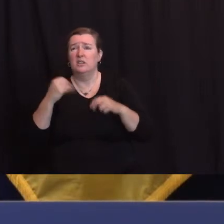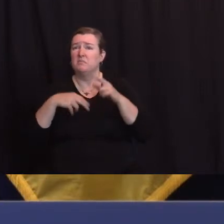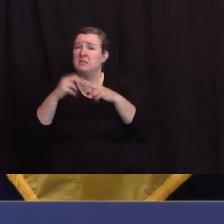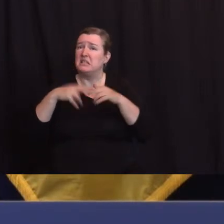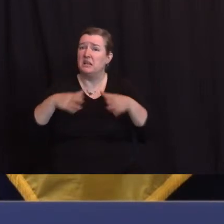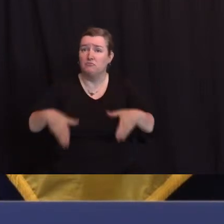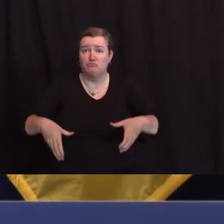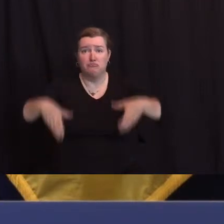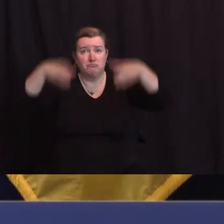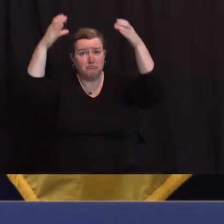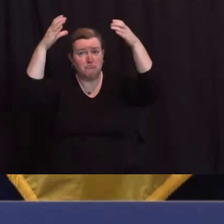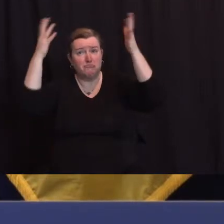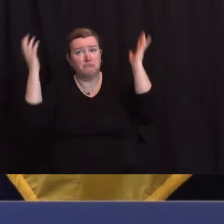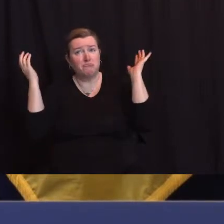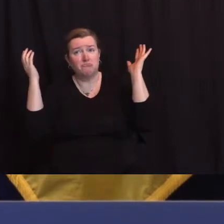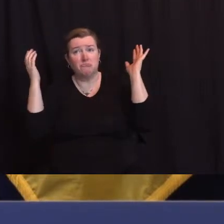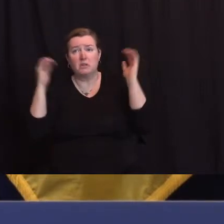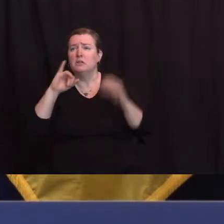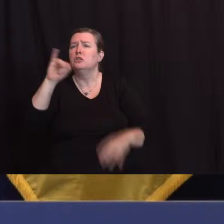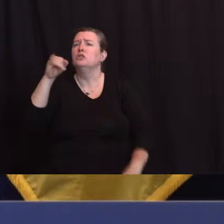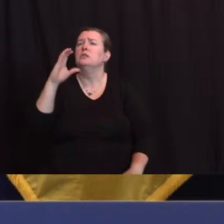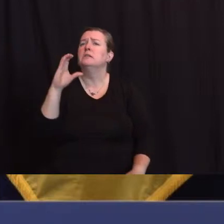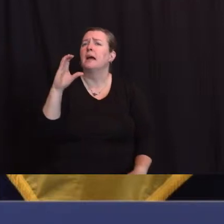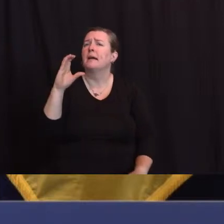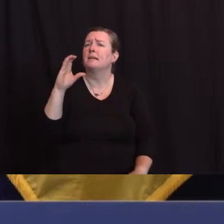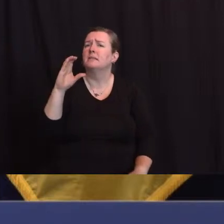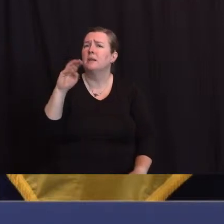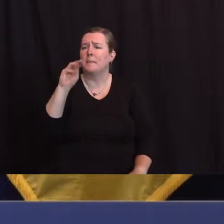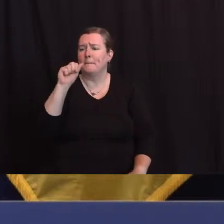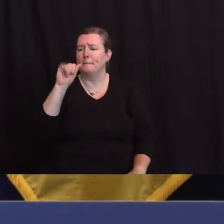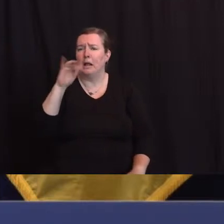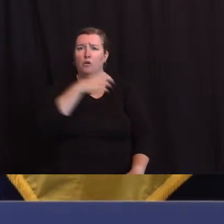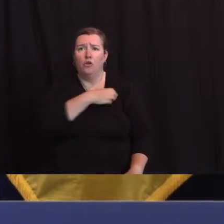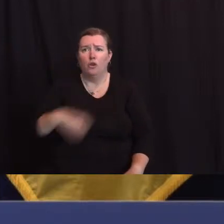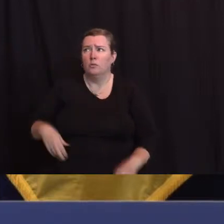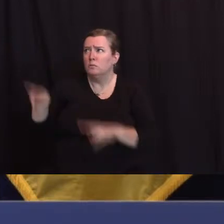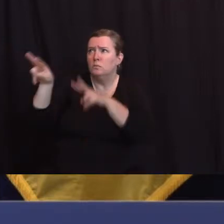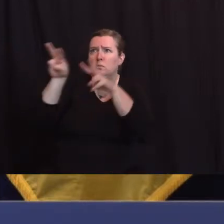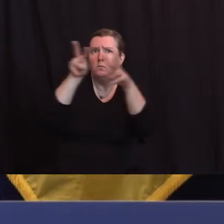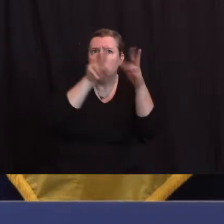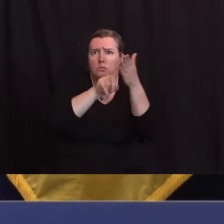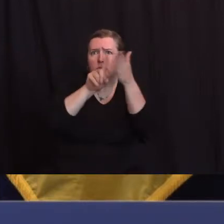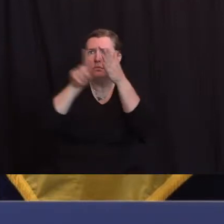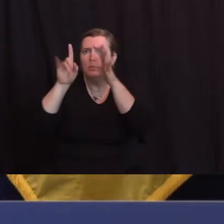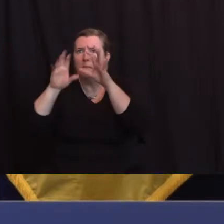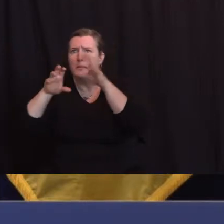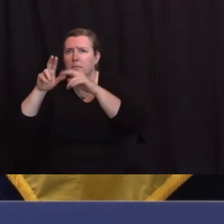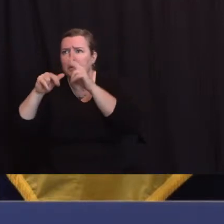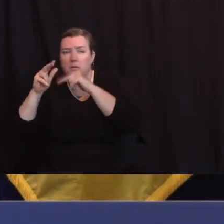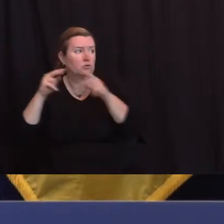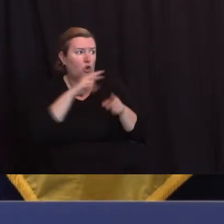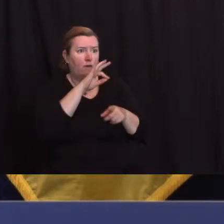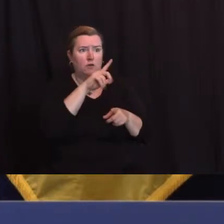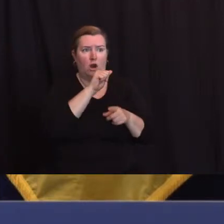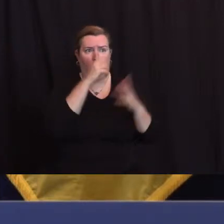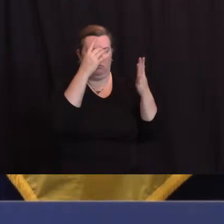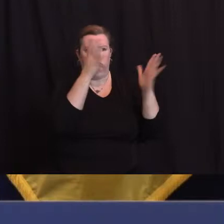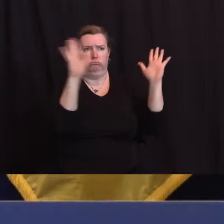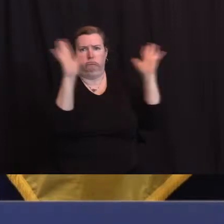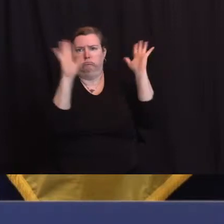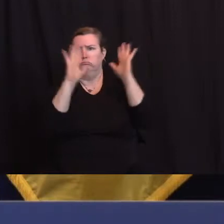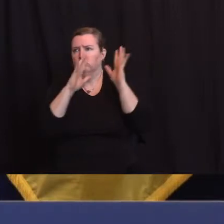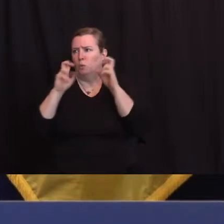some steps in Jersey City, and as usual, he's doing an extraordinary job there. You know, we have among the strongest